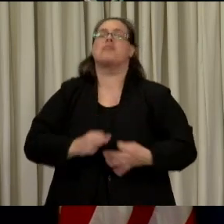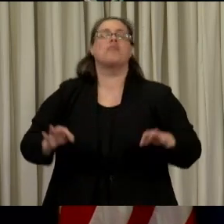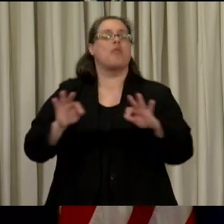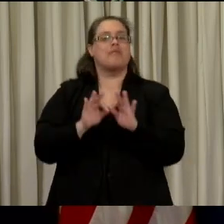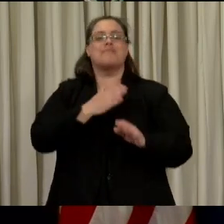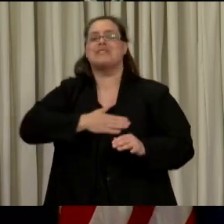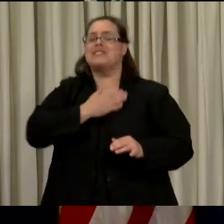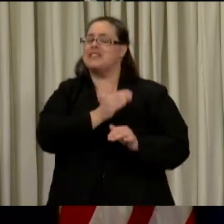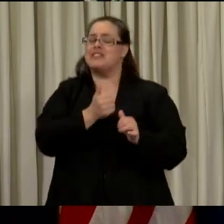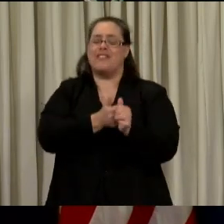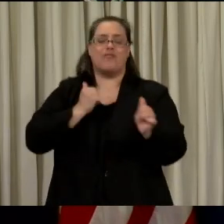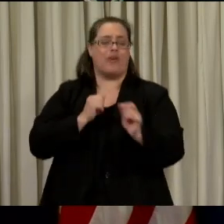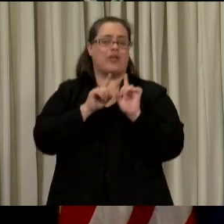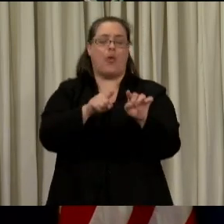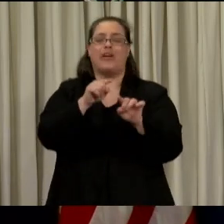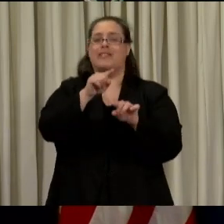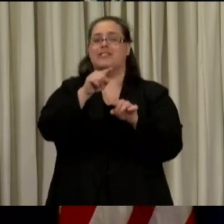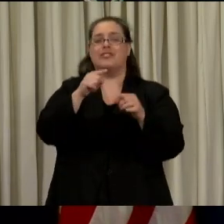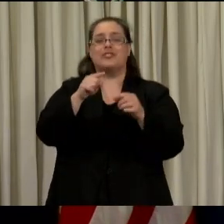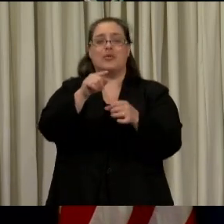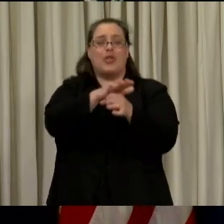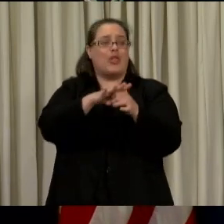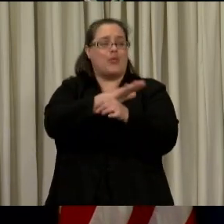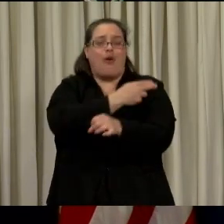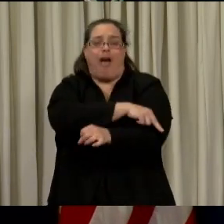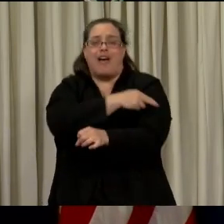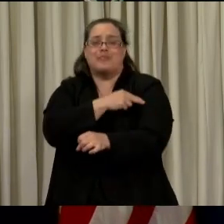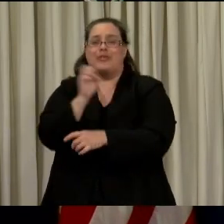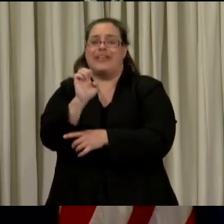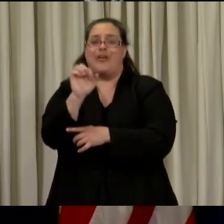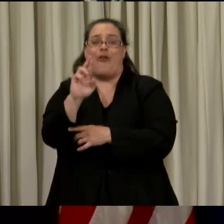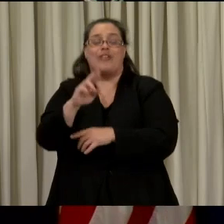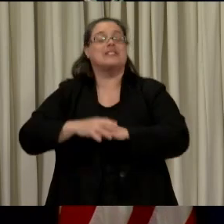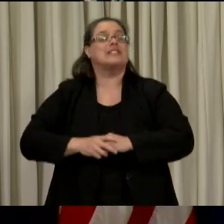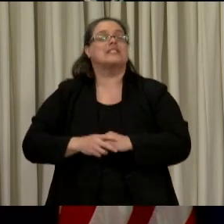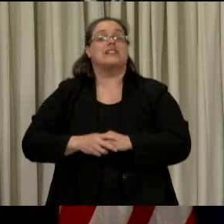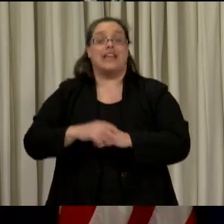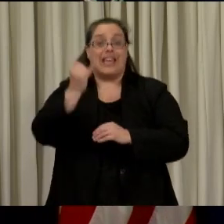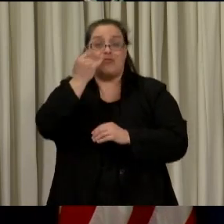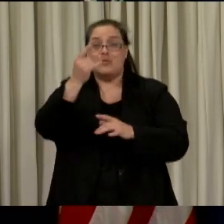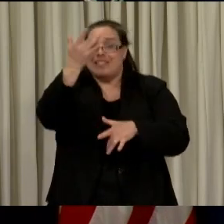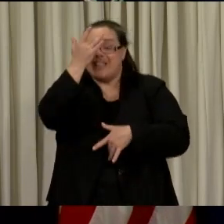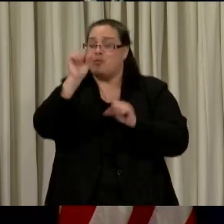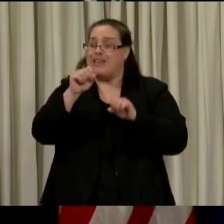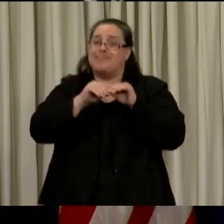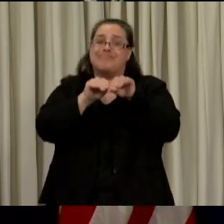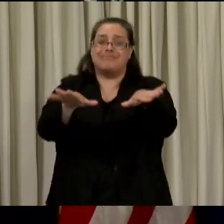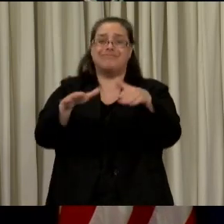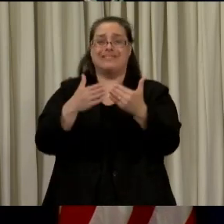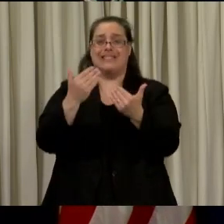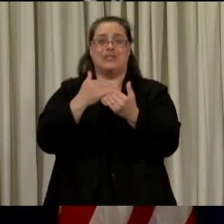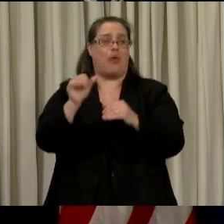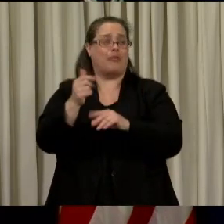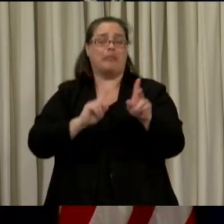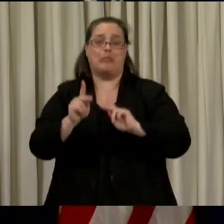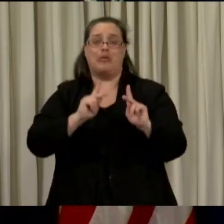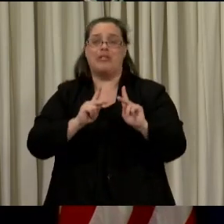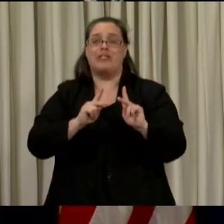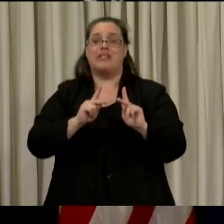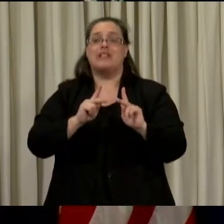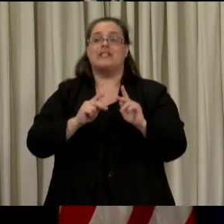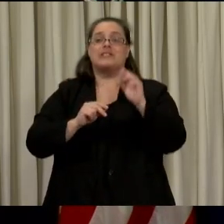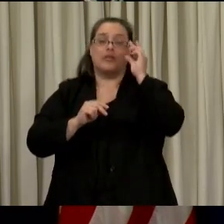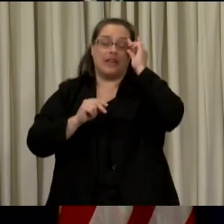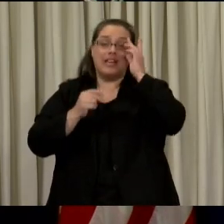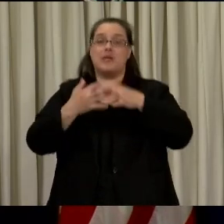room. If you have symptoms, you could infect others. It's important that the emergency departments are as free as possible to care for the sickest